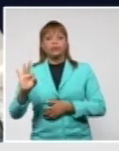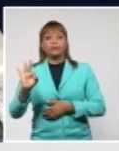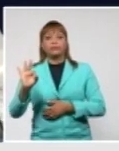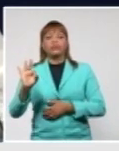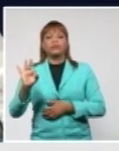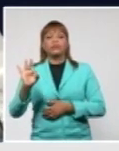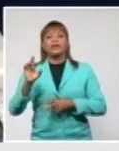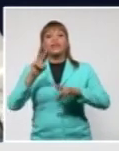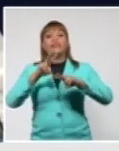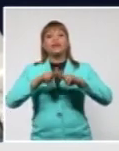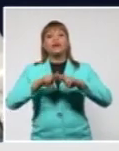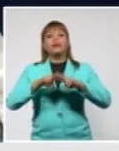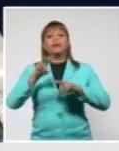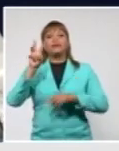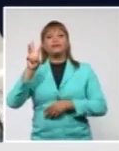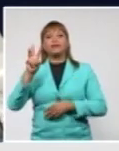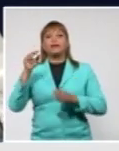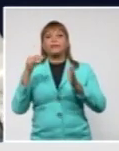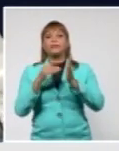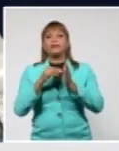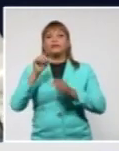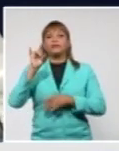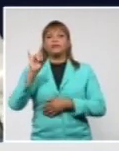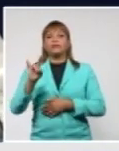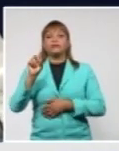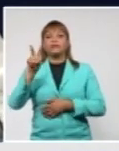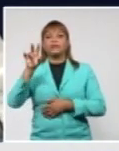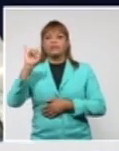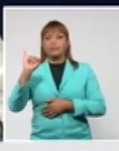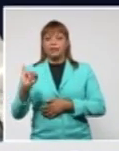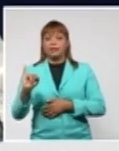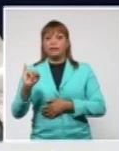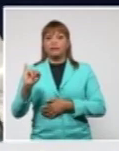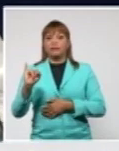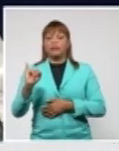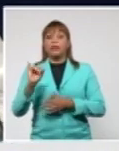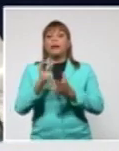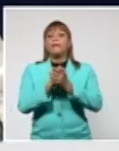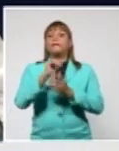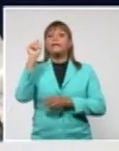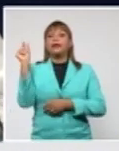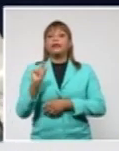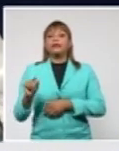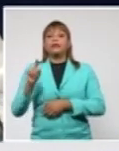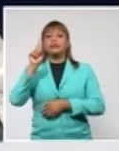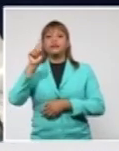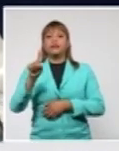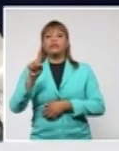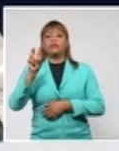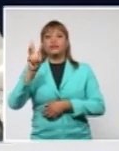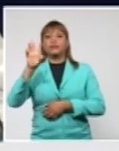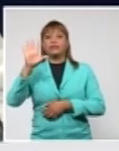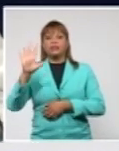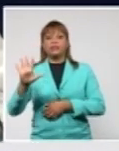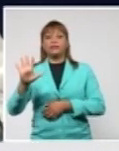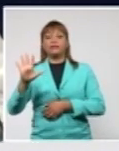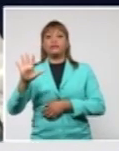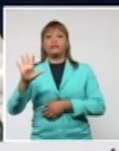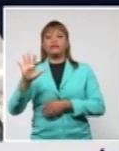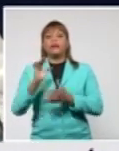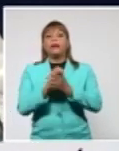4,292, Mayabeque, 172, Matanzas, 170,